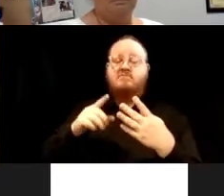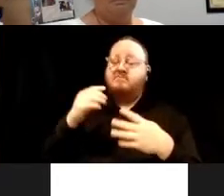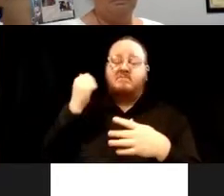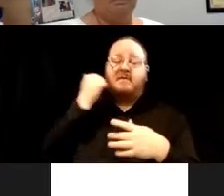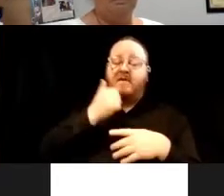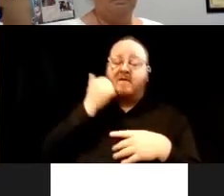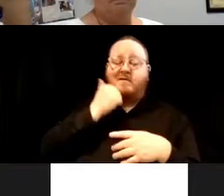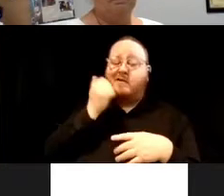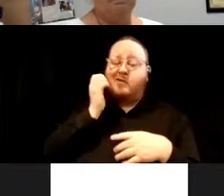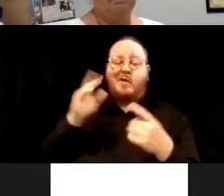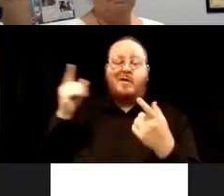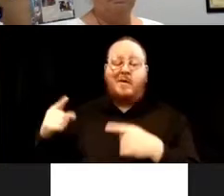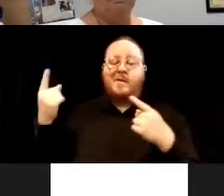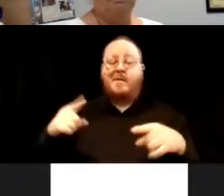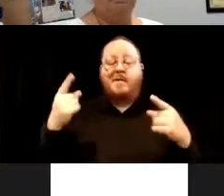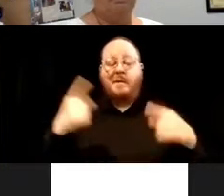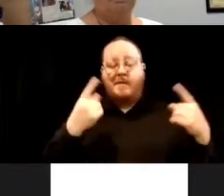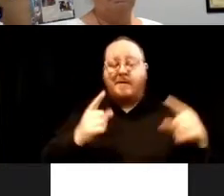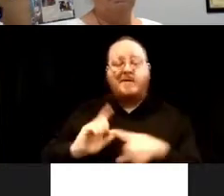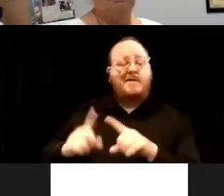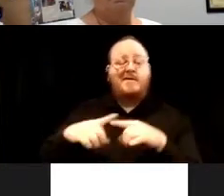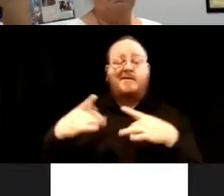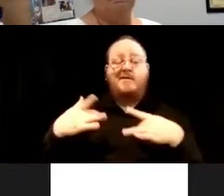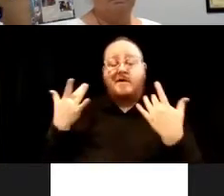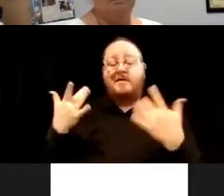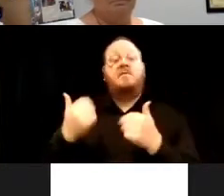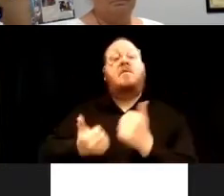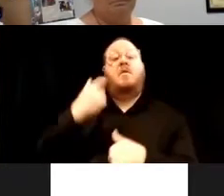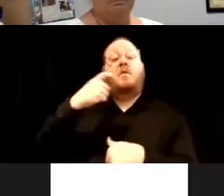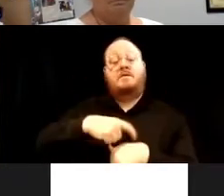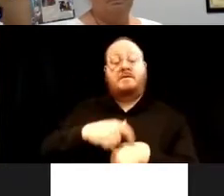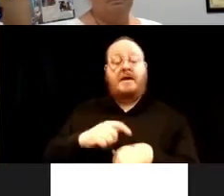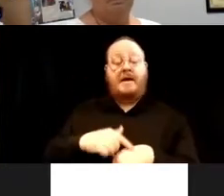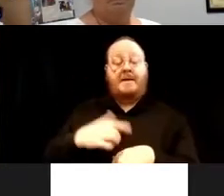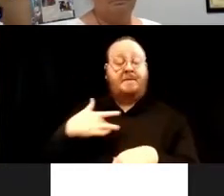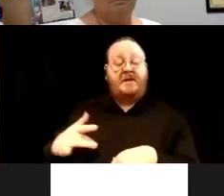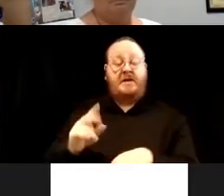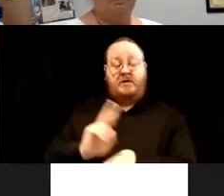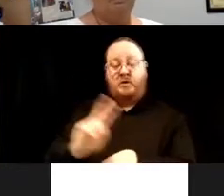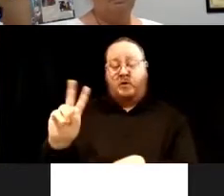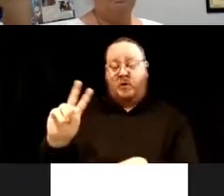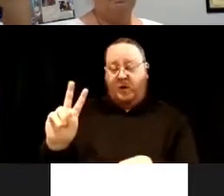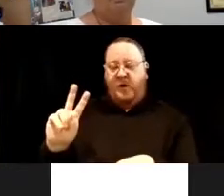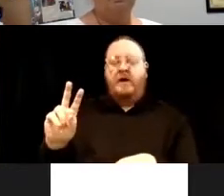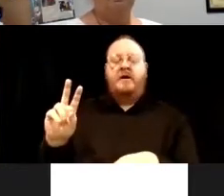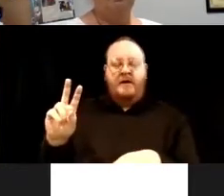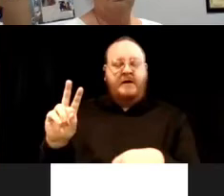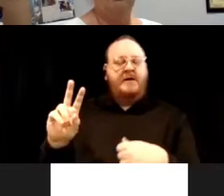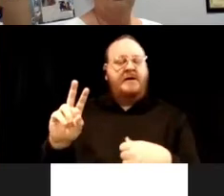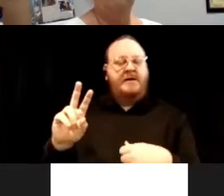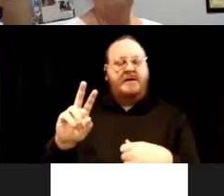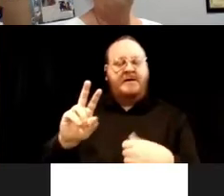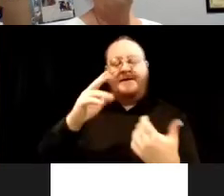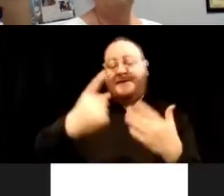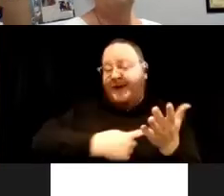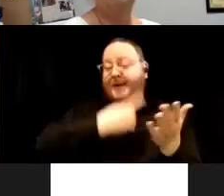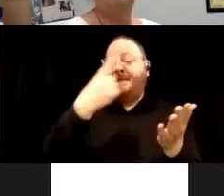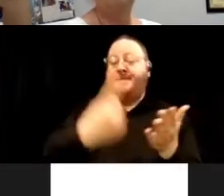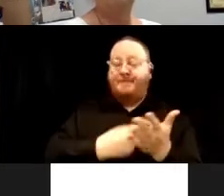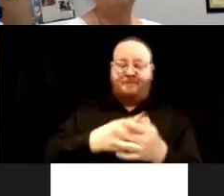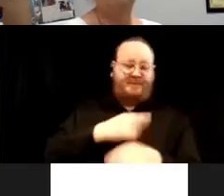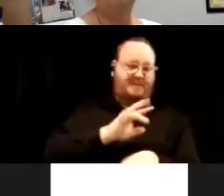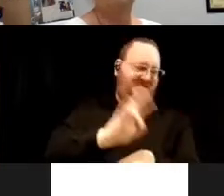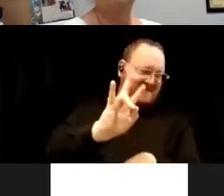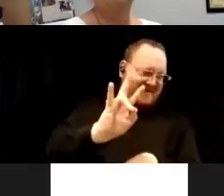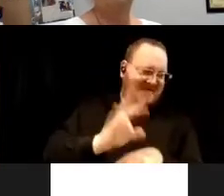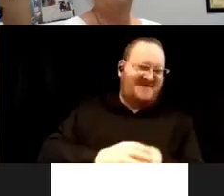o'clock, sometimes at 7. So practice your new Zoom skills. And Michael Bray is going